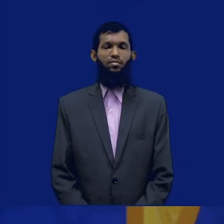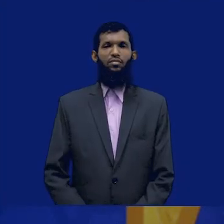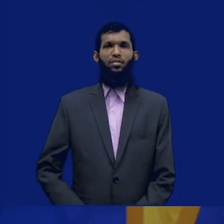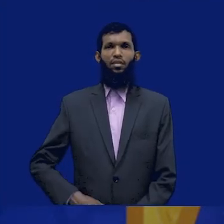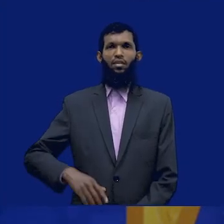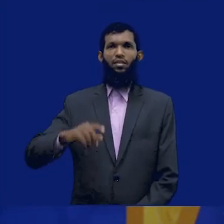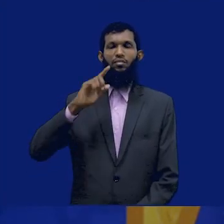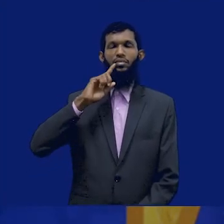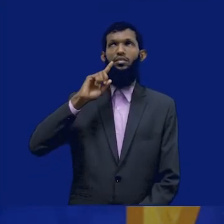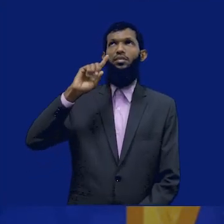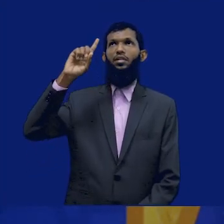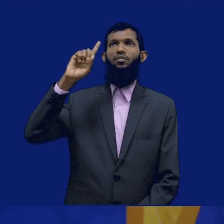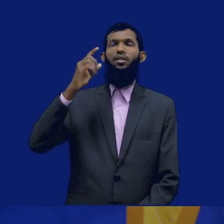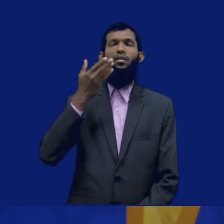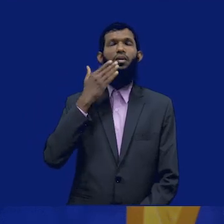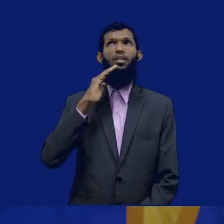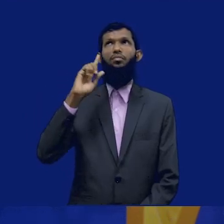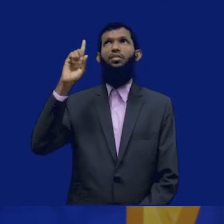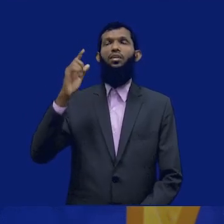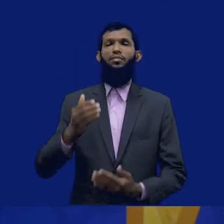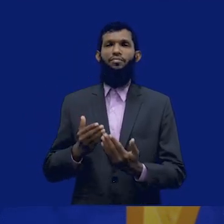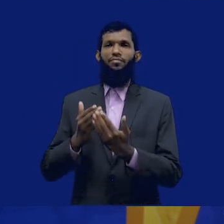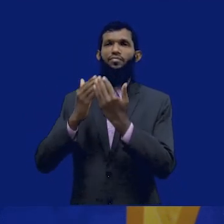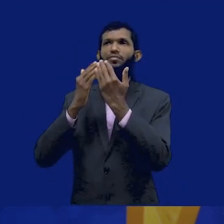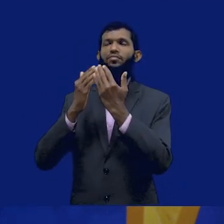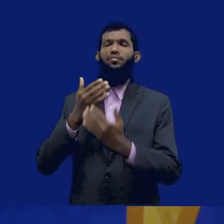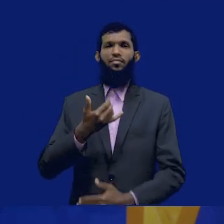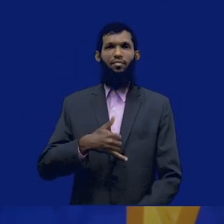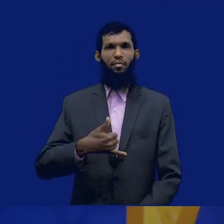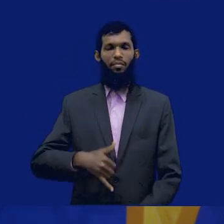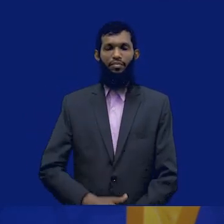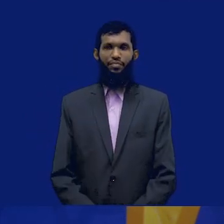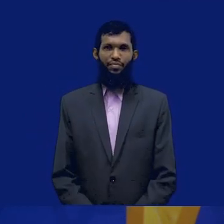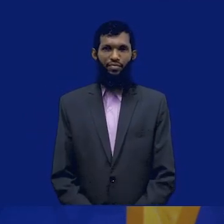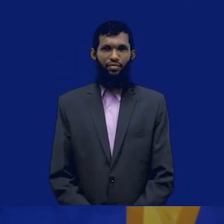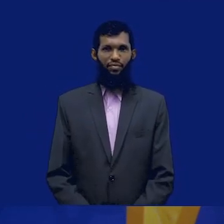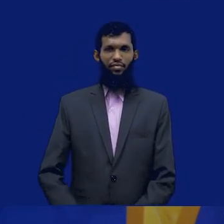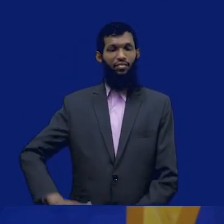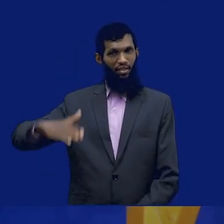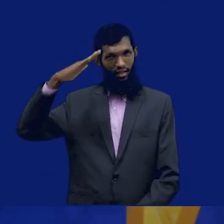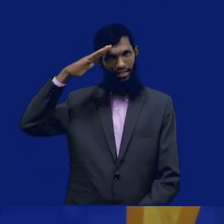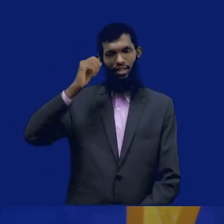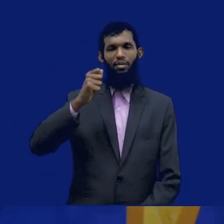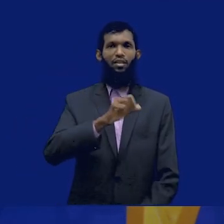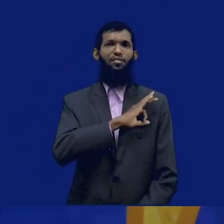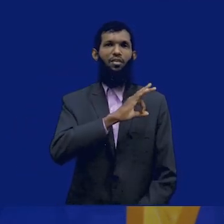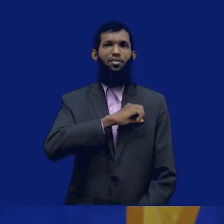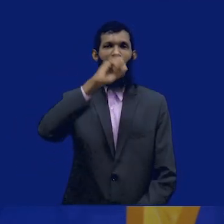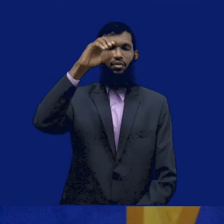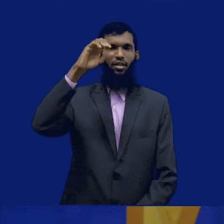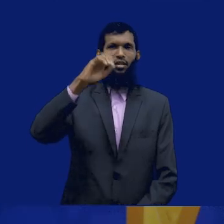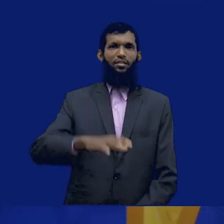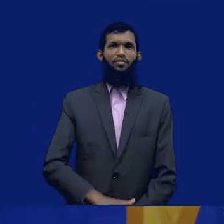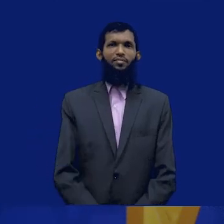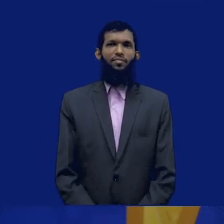Bismillahirrahmanirrahim. Alhamdulillahi wassalatu wassalamu ala rasulillahi amma ba'd. Assalamu alaikum wa rahmatullahi wa barakatuh. Dear